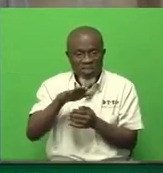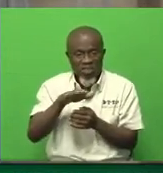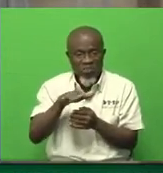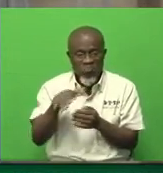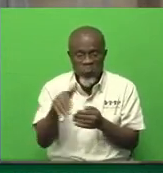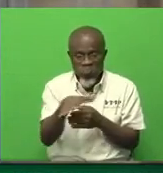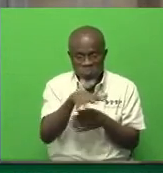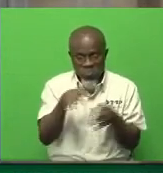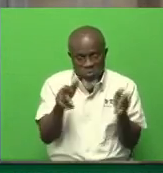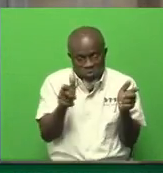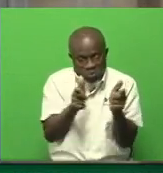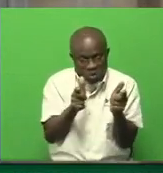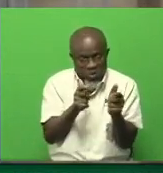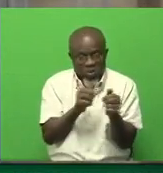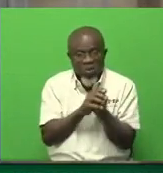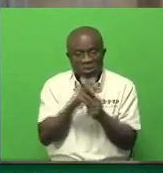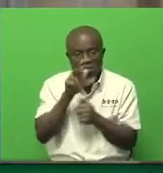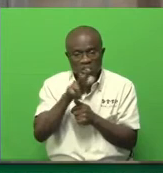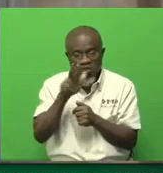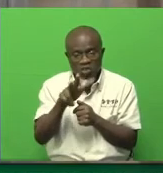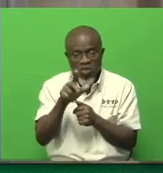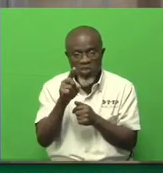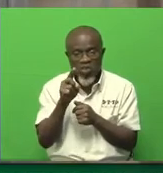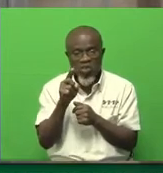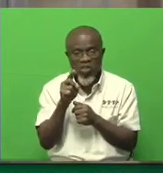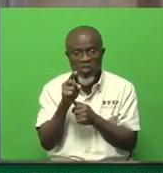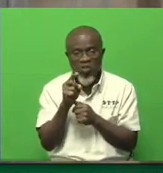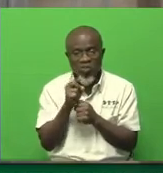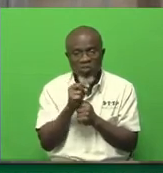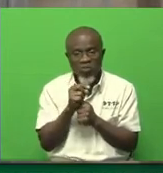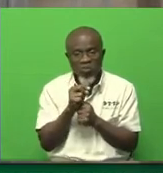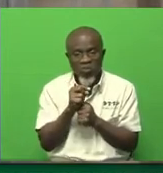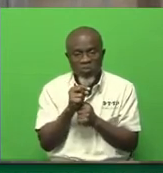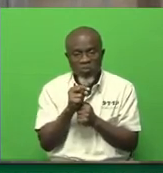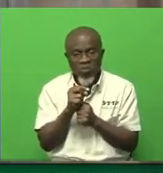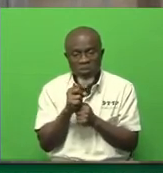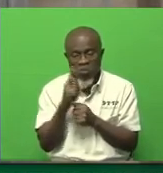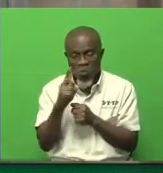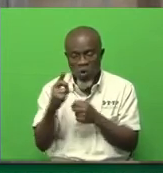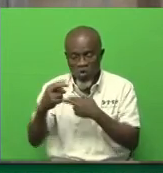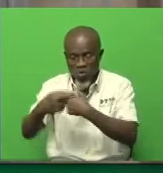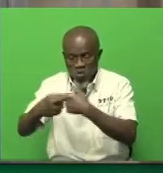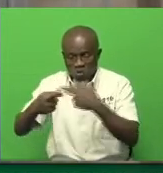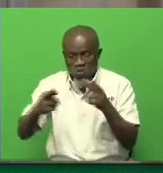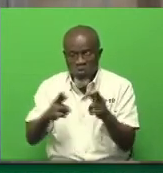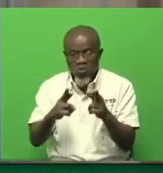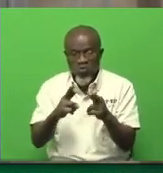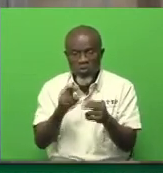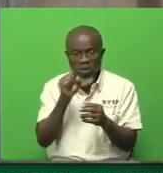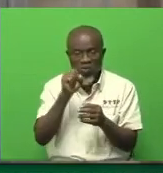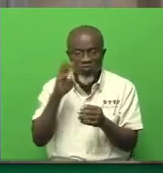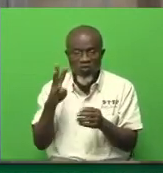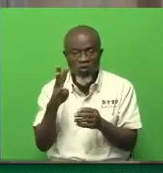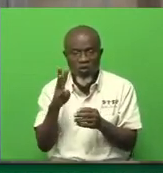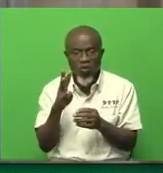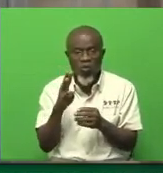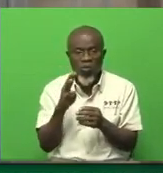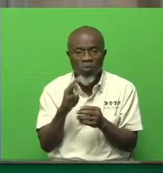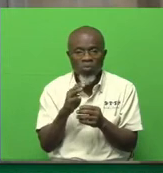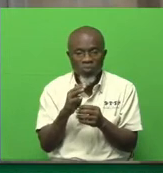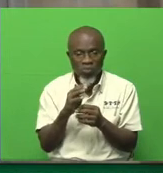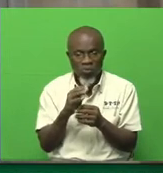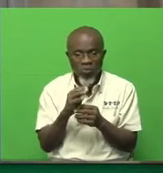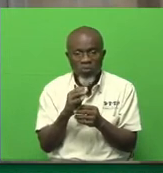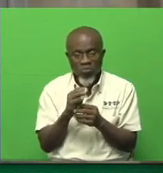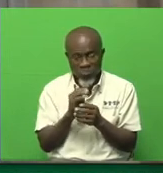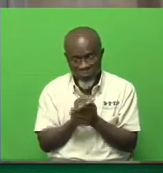three are in one room 33 students in 544 square feet standard four with 21 students are in 170